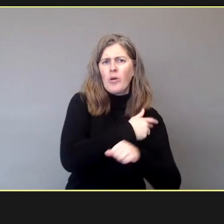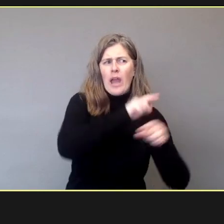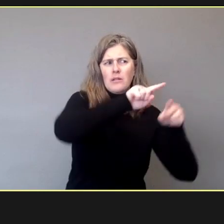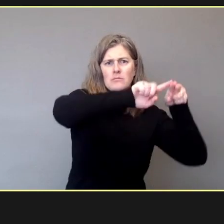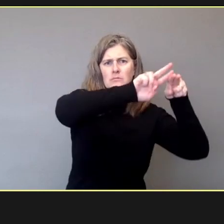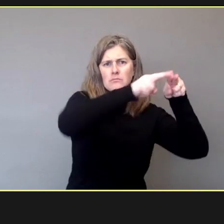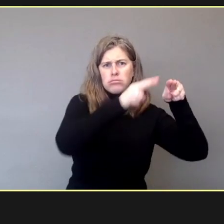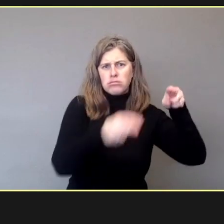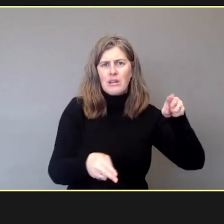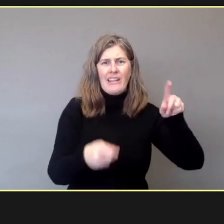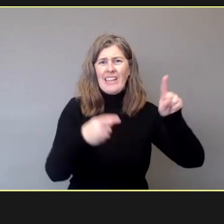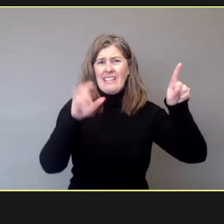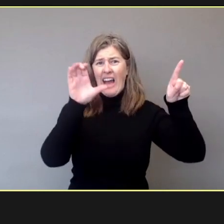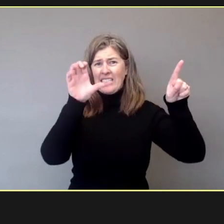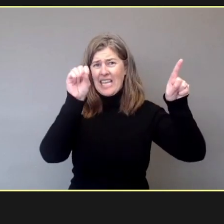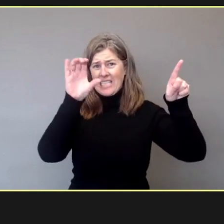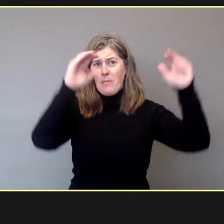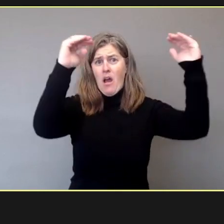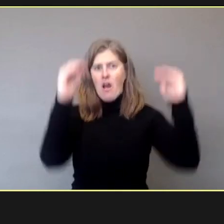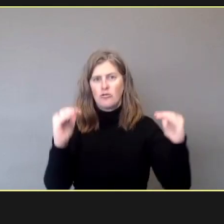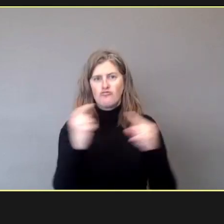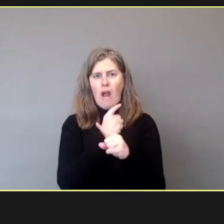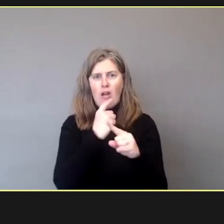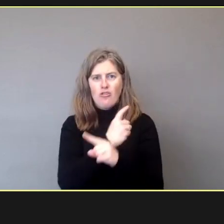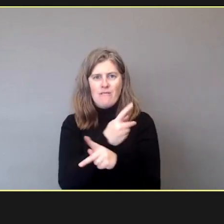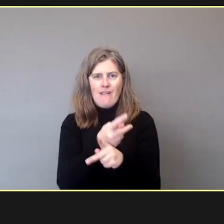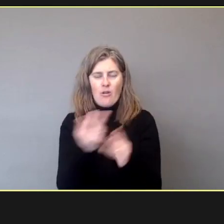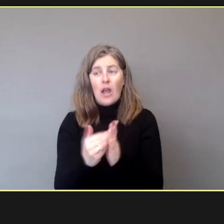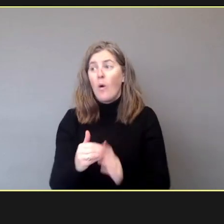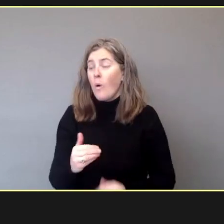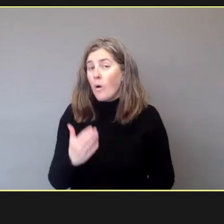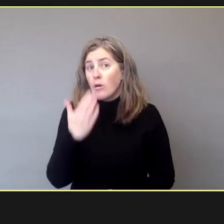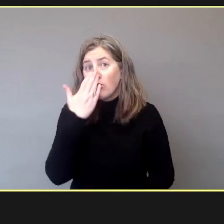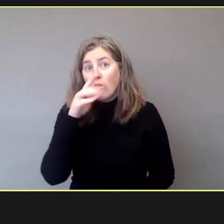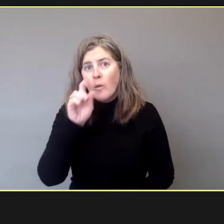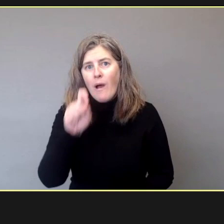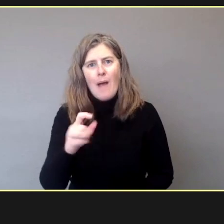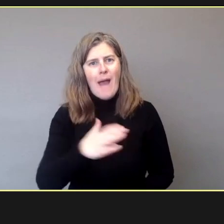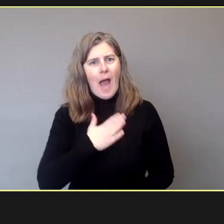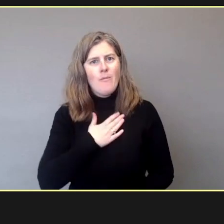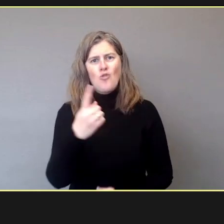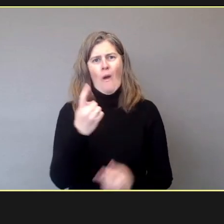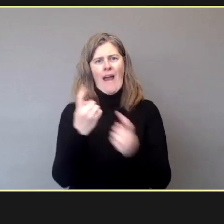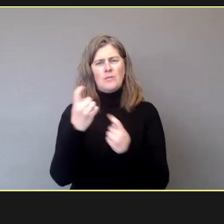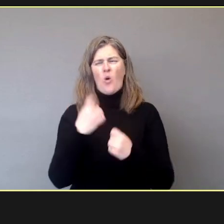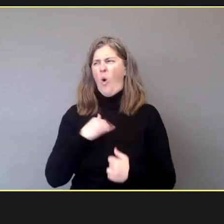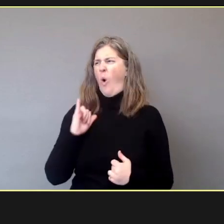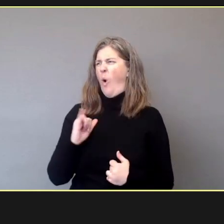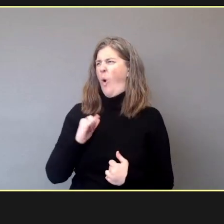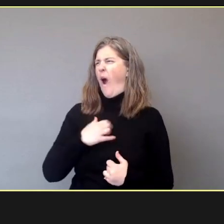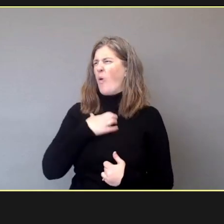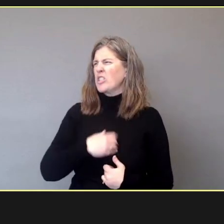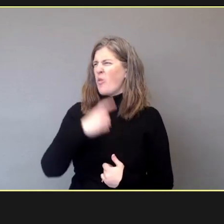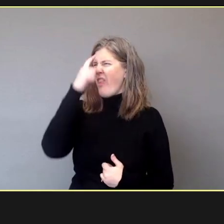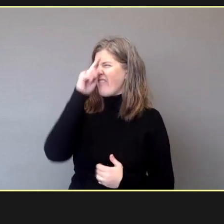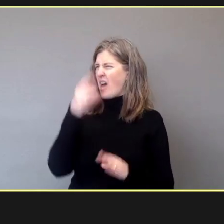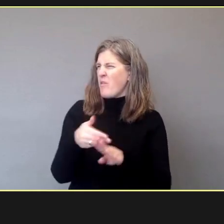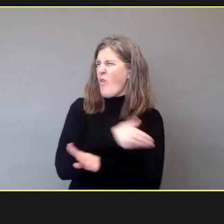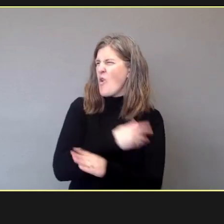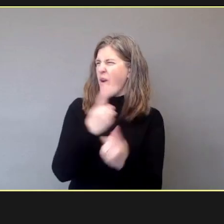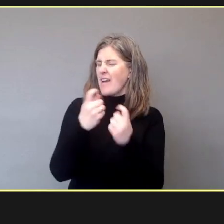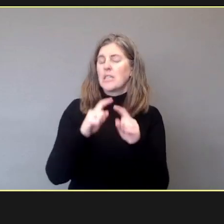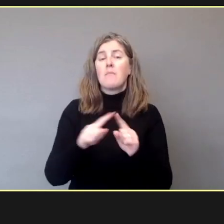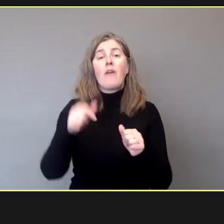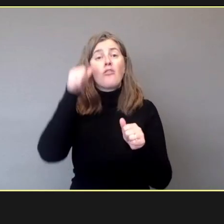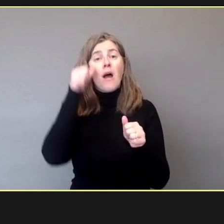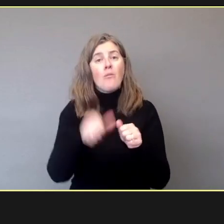Thanks. Yeah, that's a really good question too. I love that you guys asked me stuff that I think, oh, I wish I would have thought of that before. But remember that